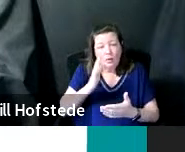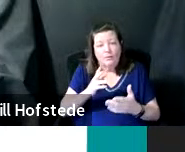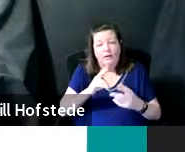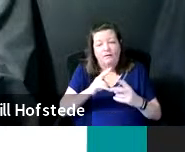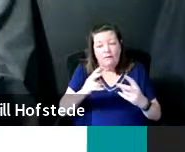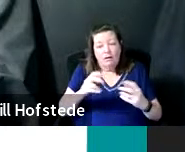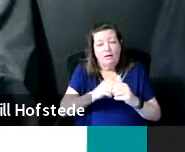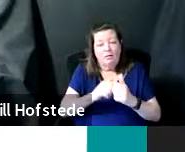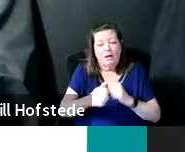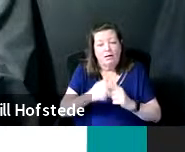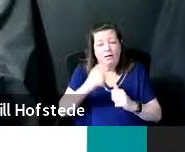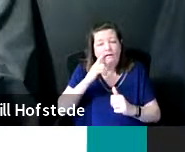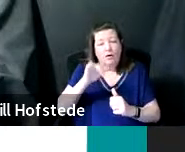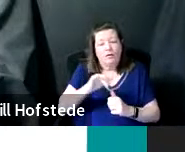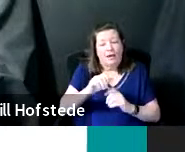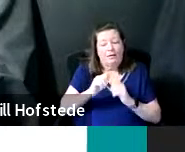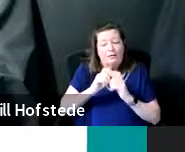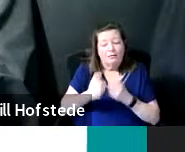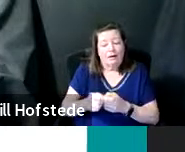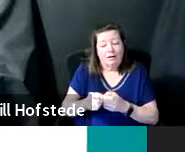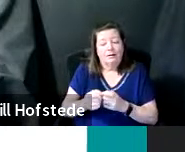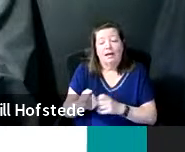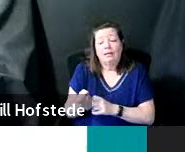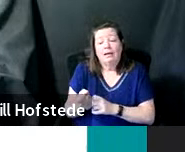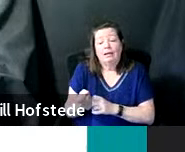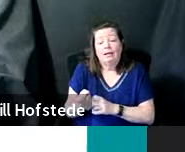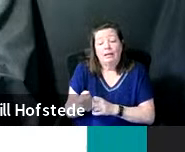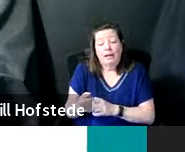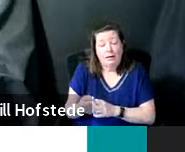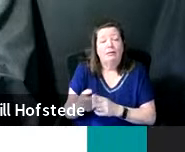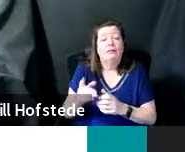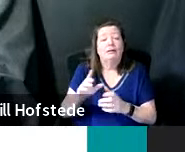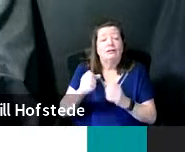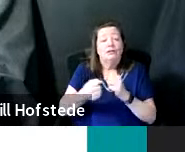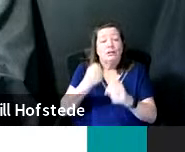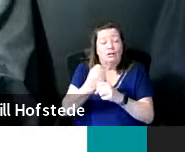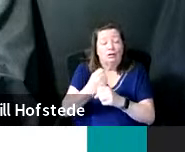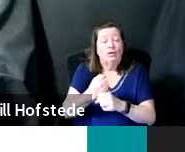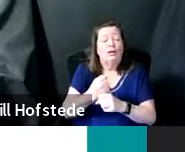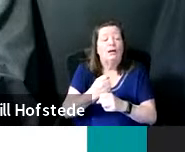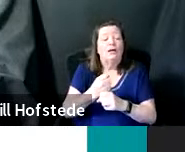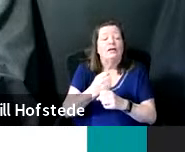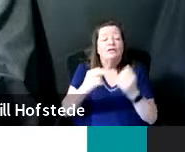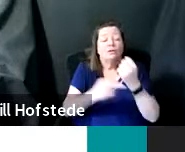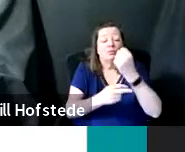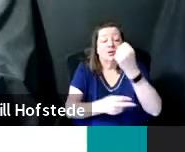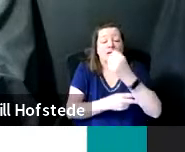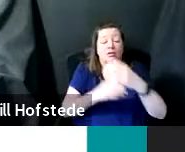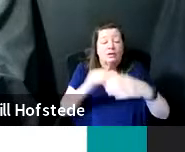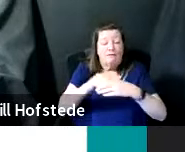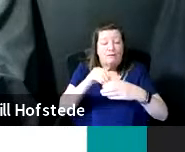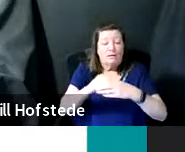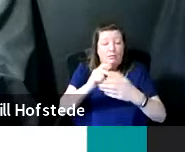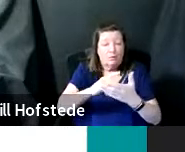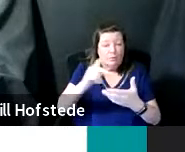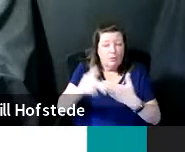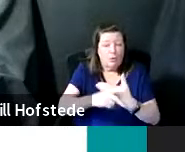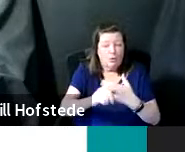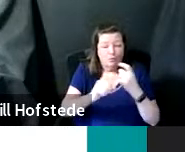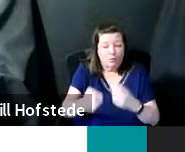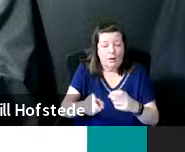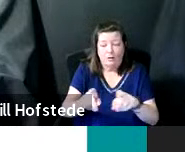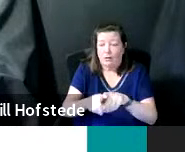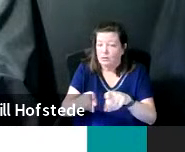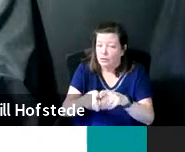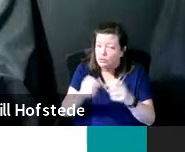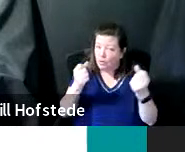grant. And then a little bit later this year, there's the Bridge Investment Program grant as well. And so, you know, a